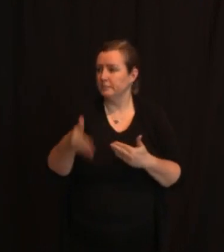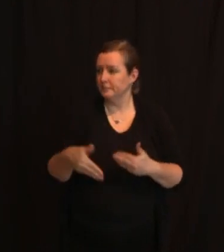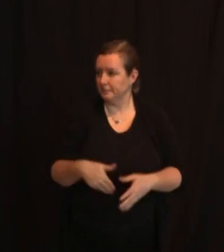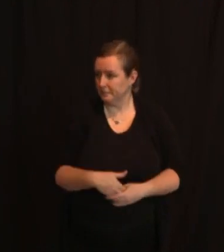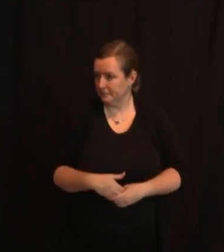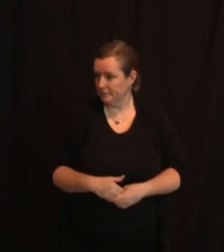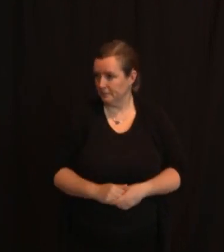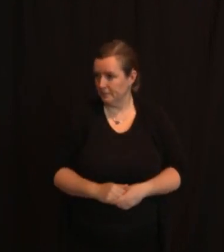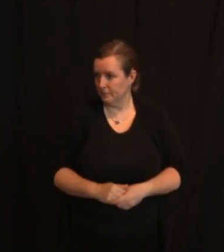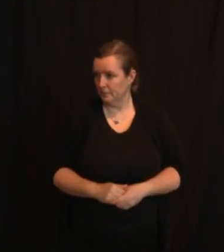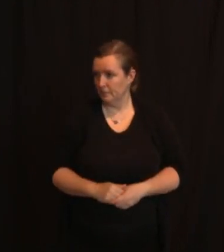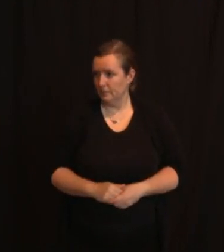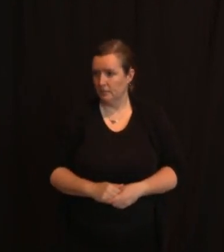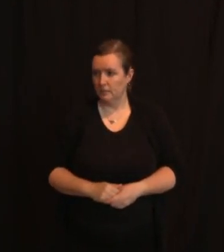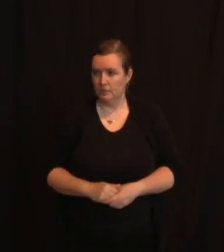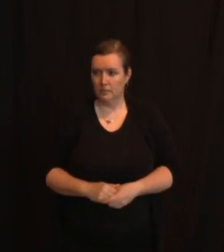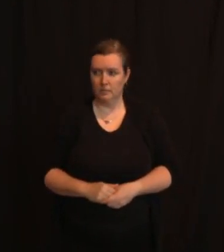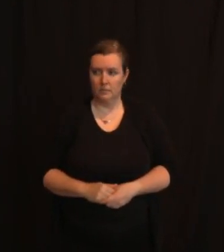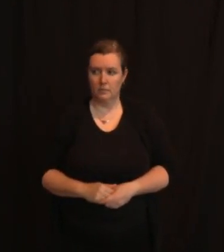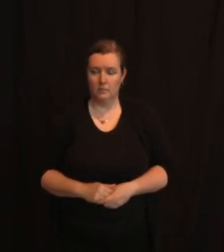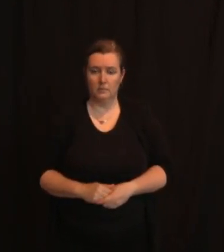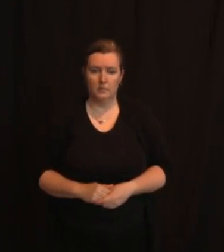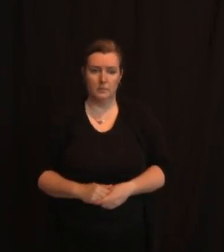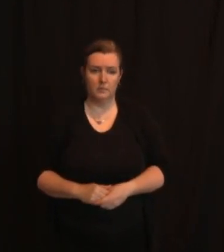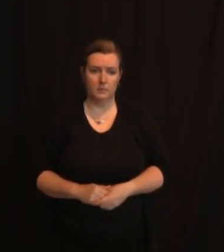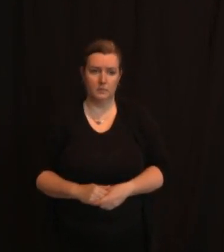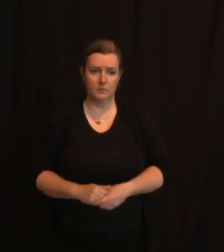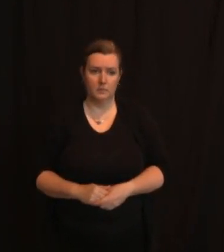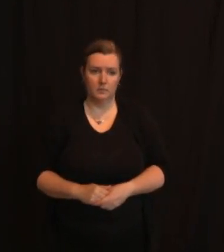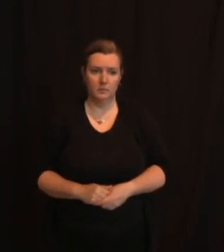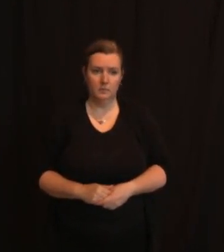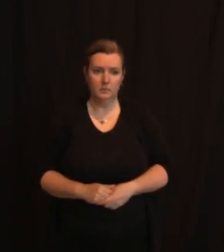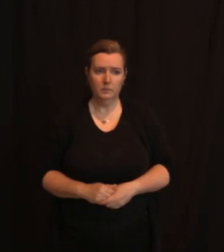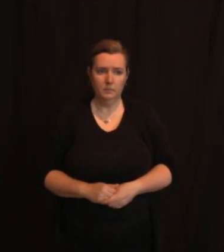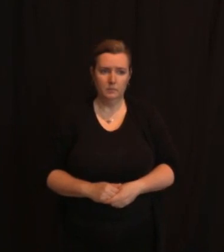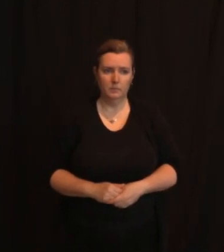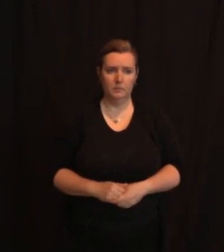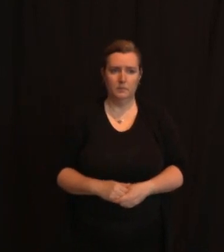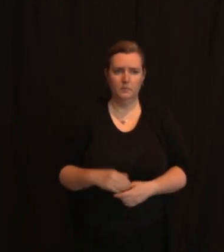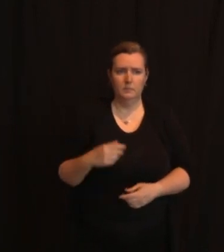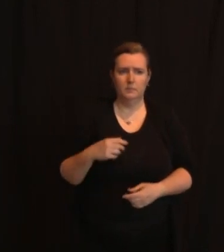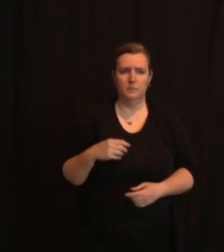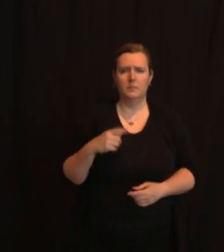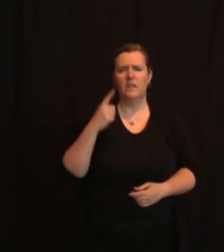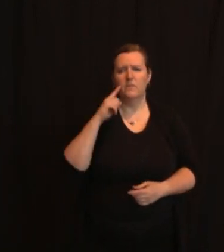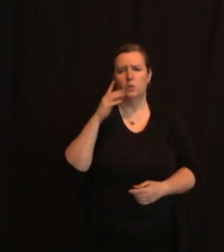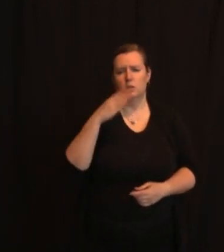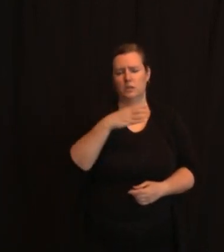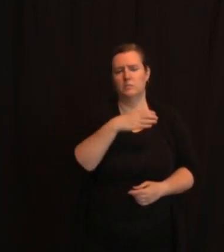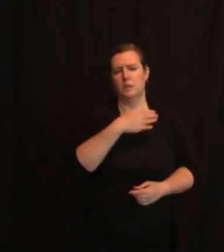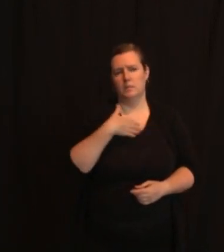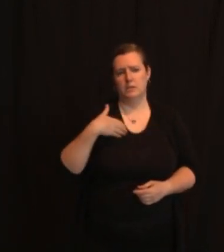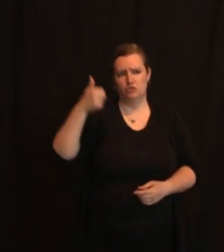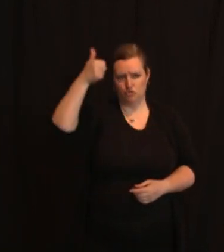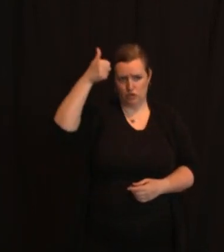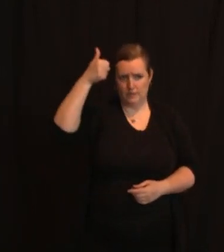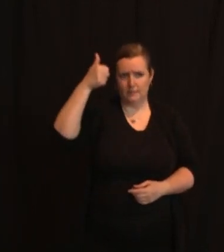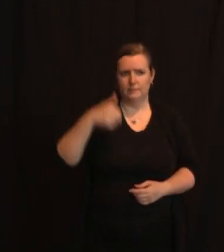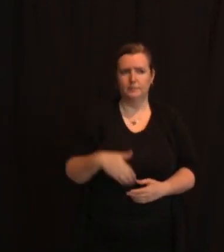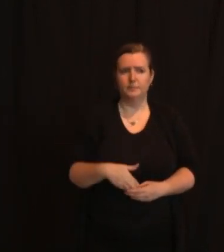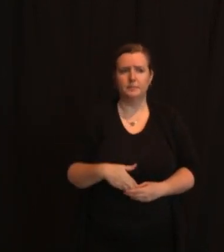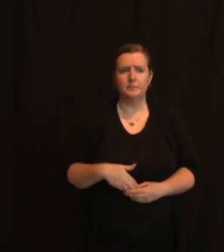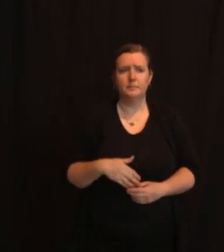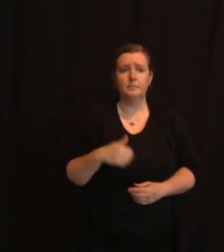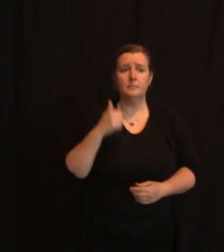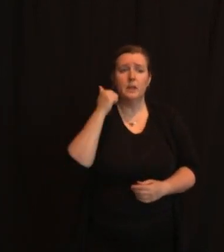Most of this is going to go for the commissioner who needs no introduction, but maybe you want to weigh in as well. When we talk every day about coronavirus